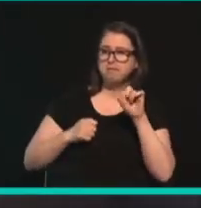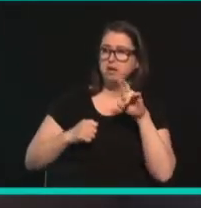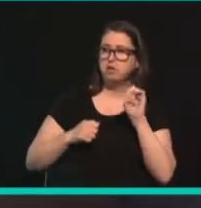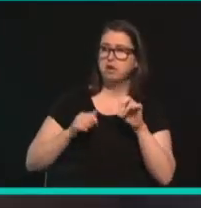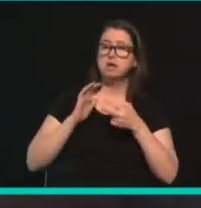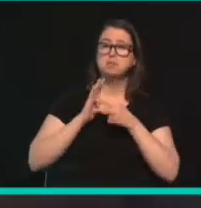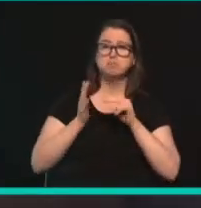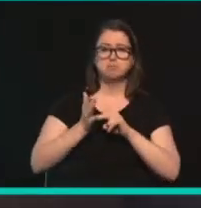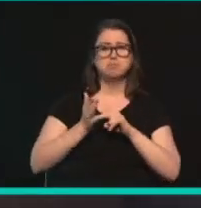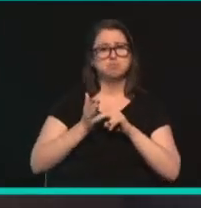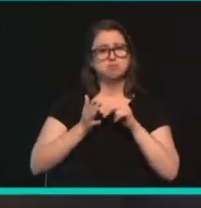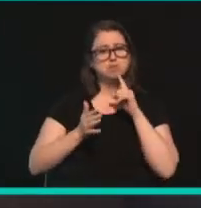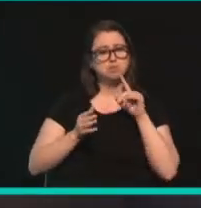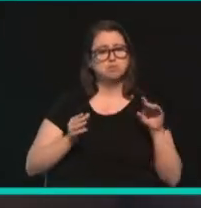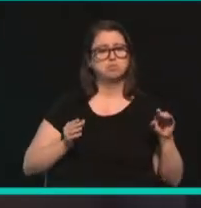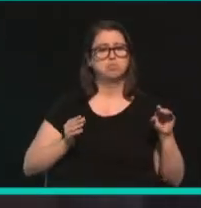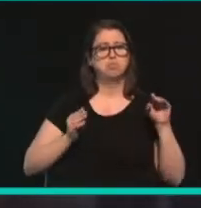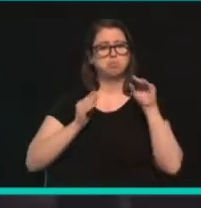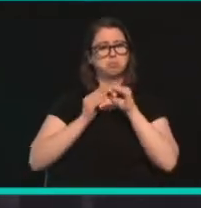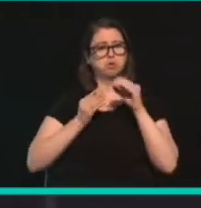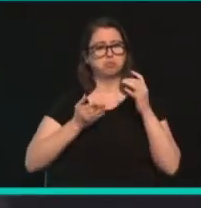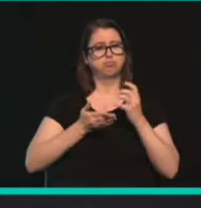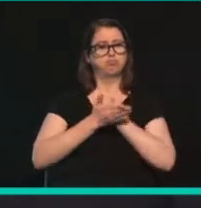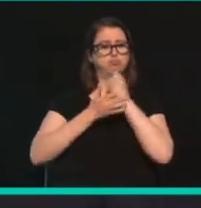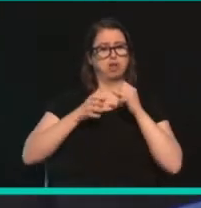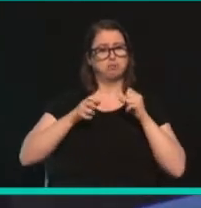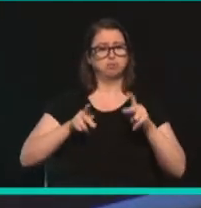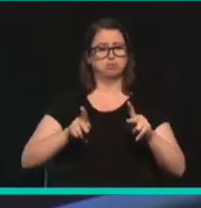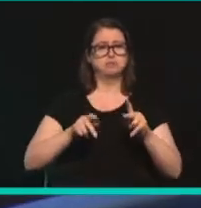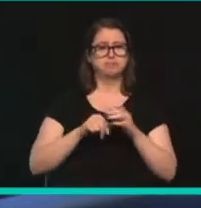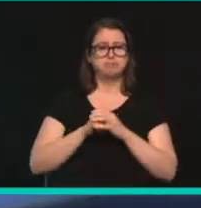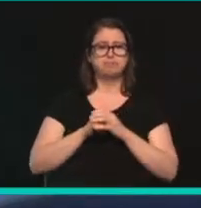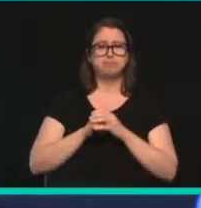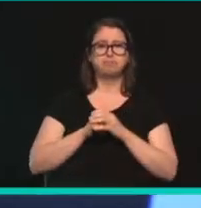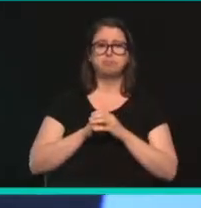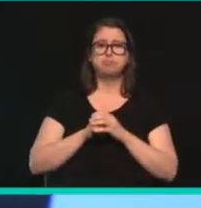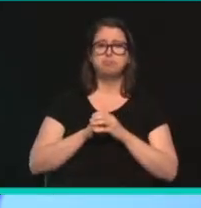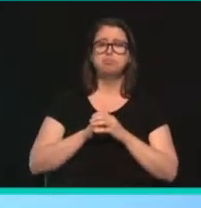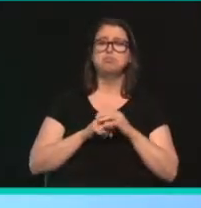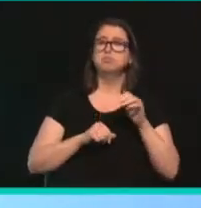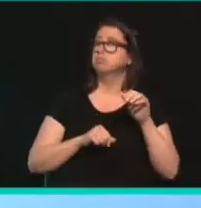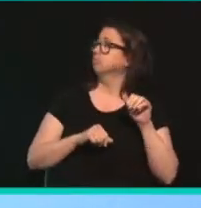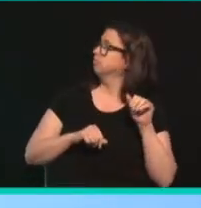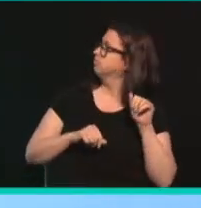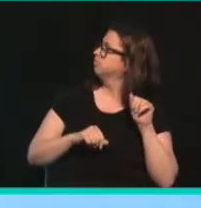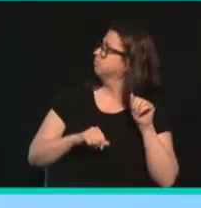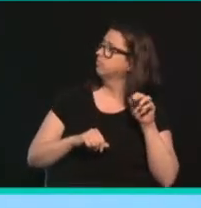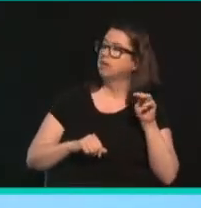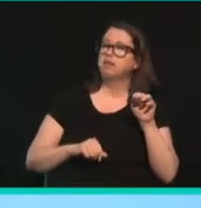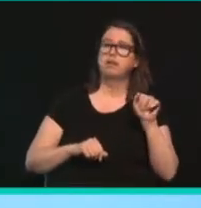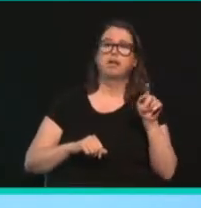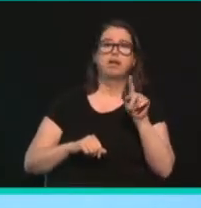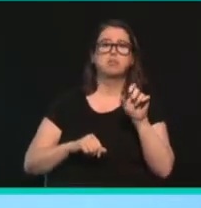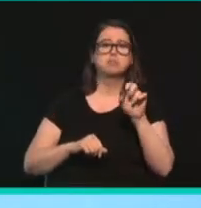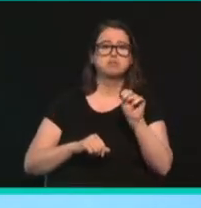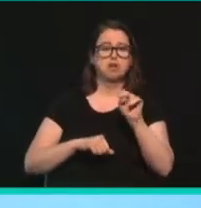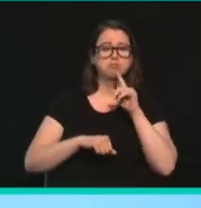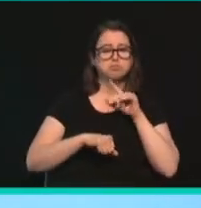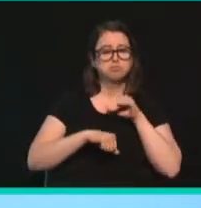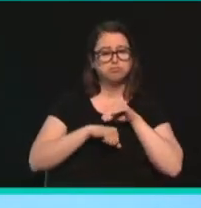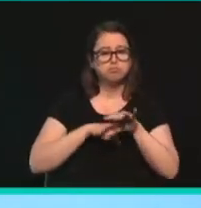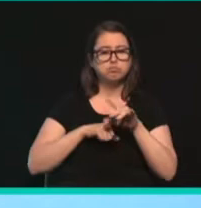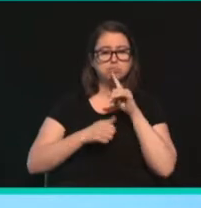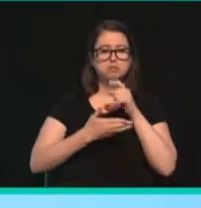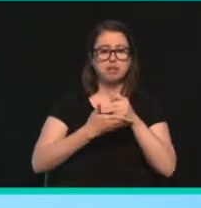a competitive advantage. Look, the Amazon effect provides infinite selection. It